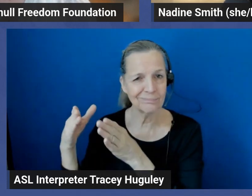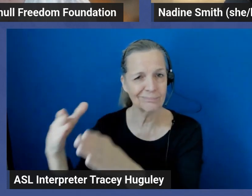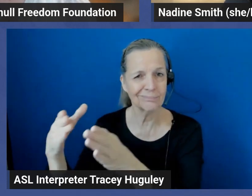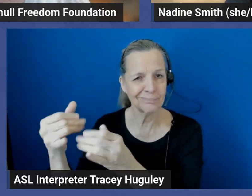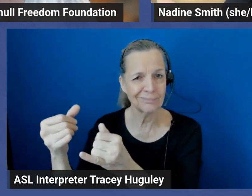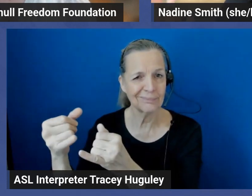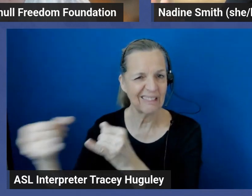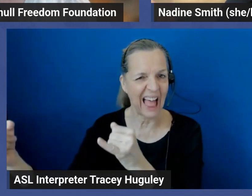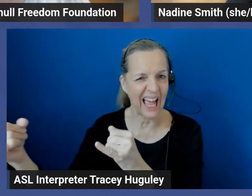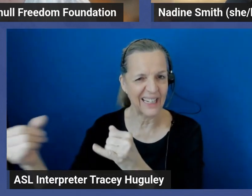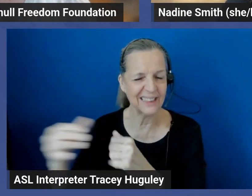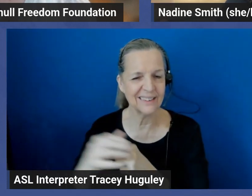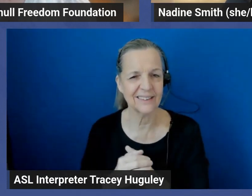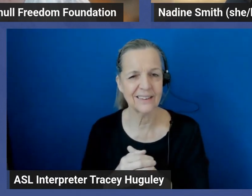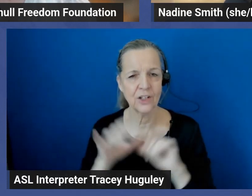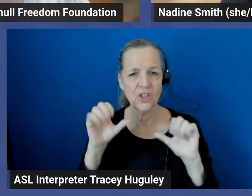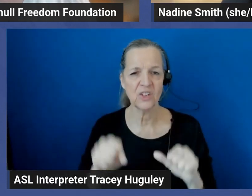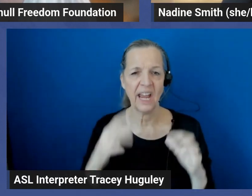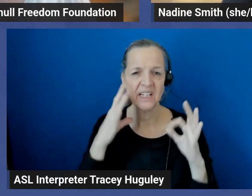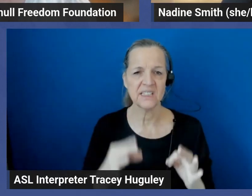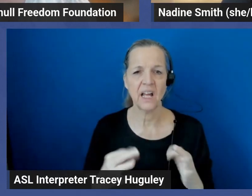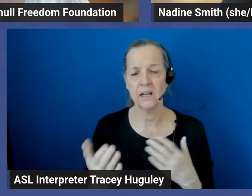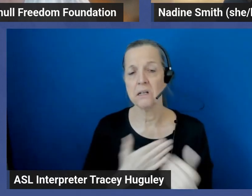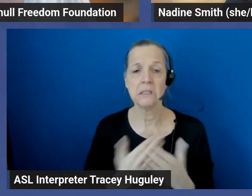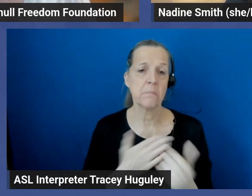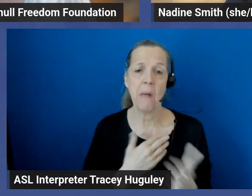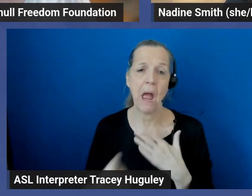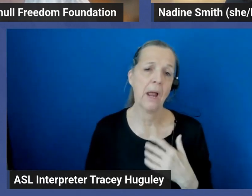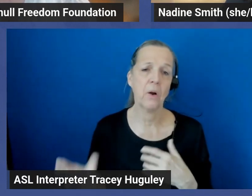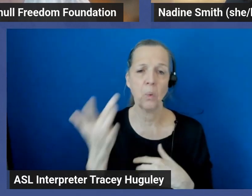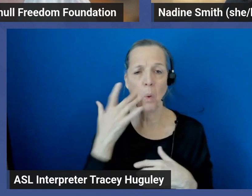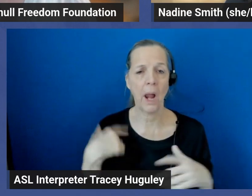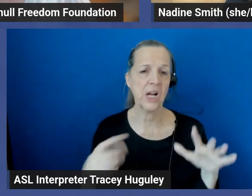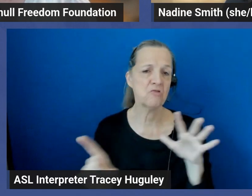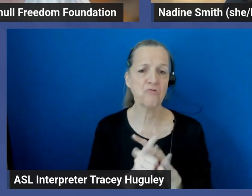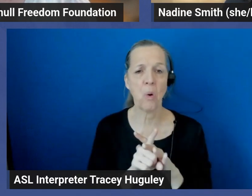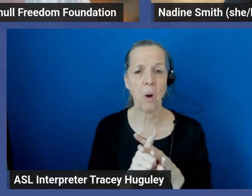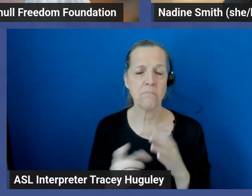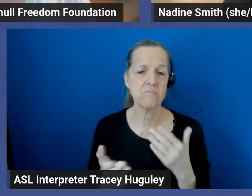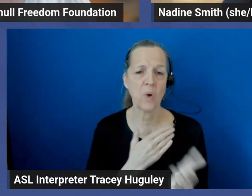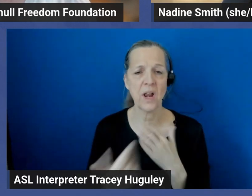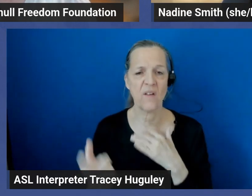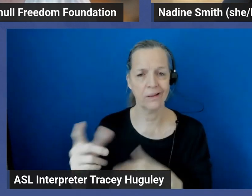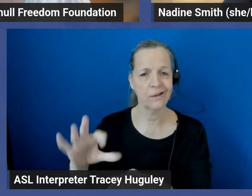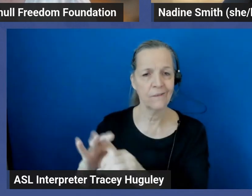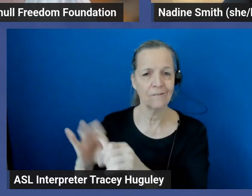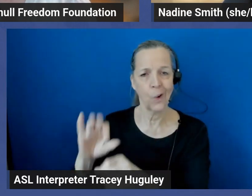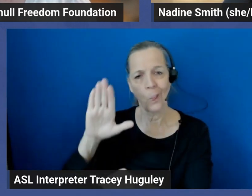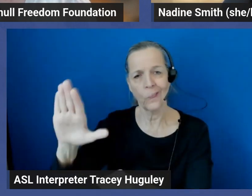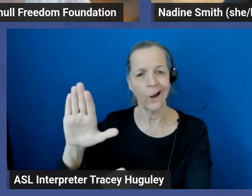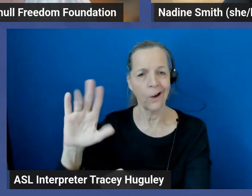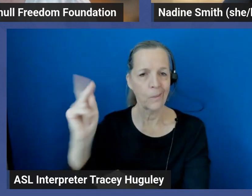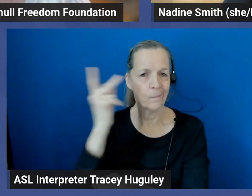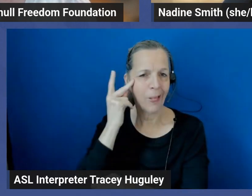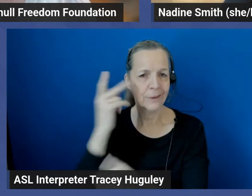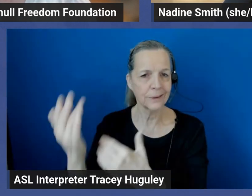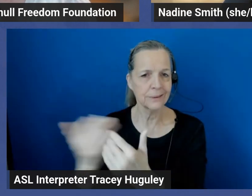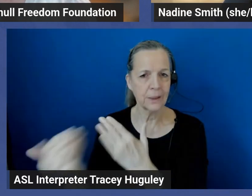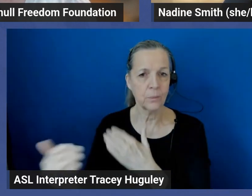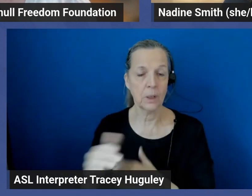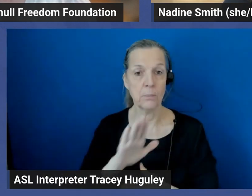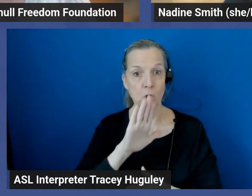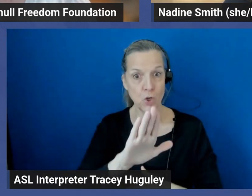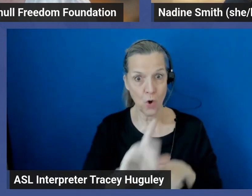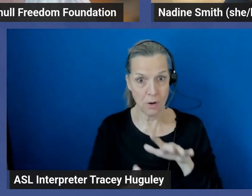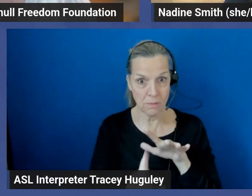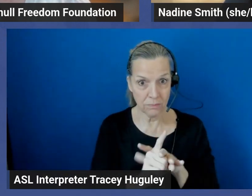that moment, well, what did it matter? Why me being here made no difference whatsoever. But your presence may mean